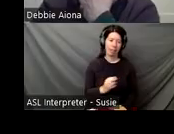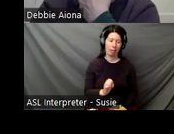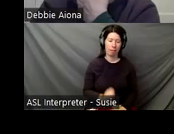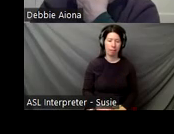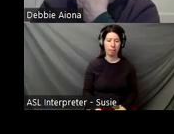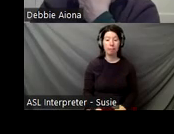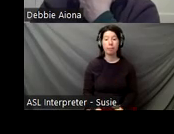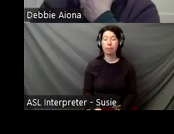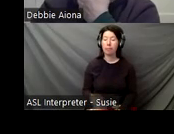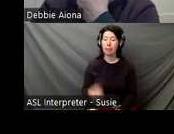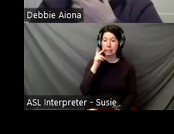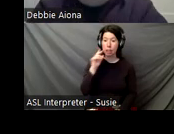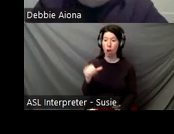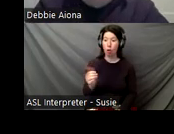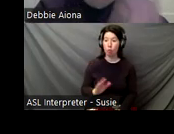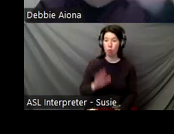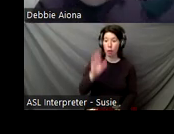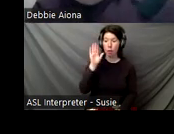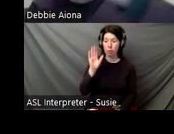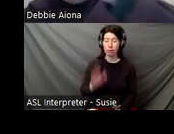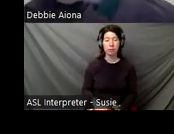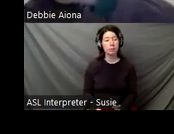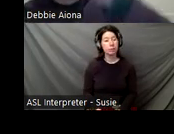I see other people have raised.